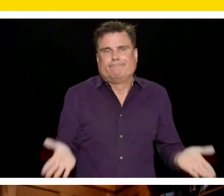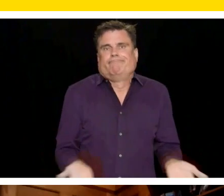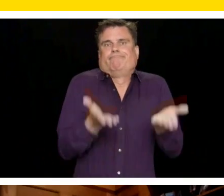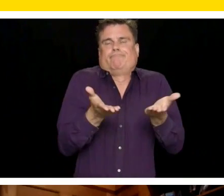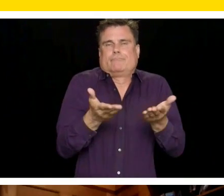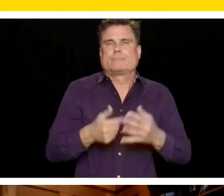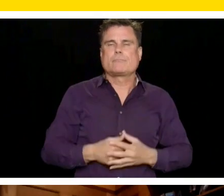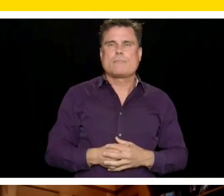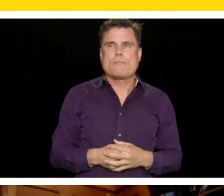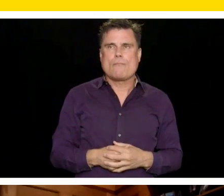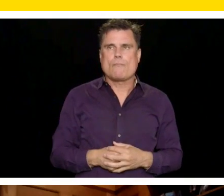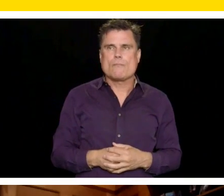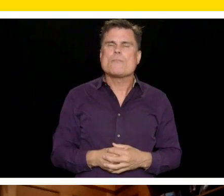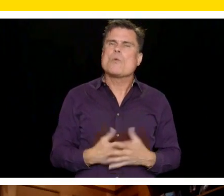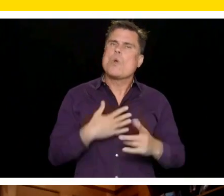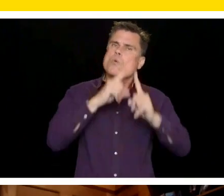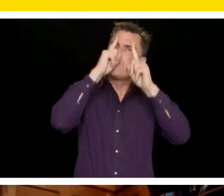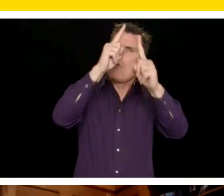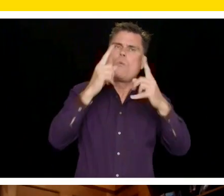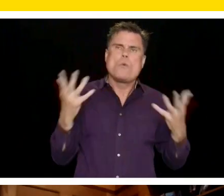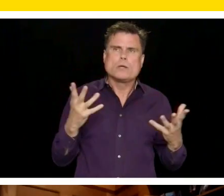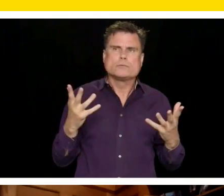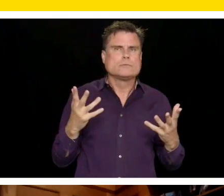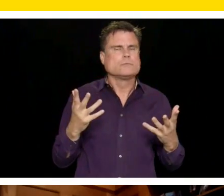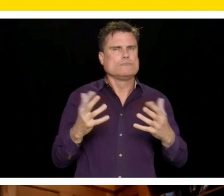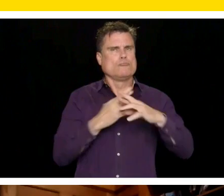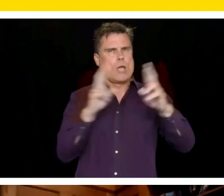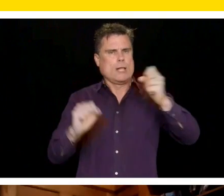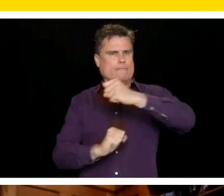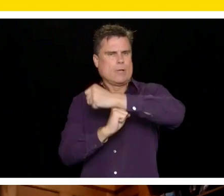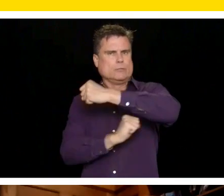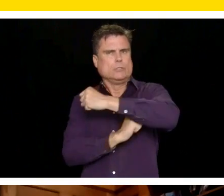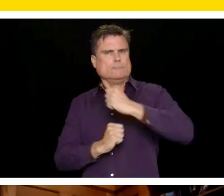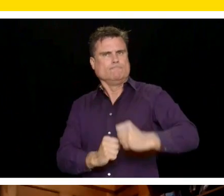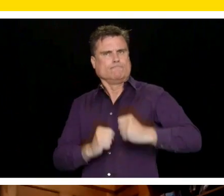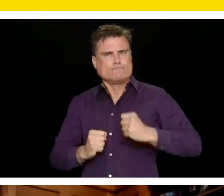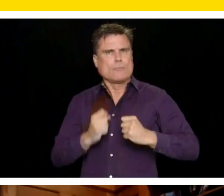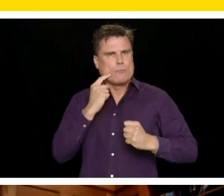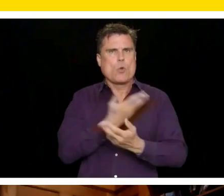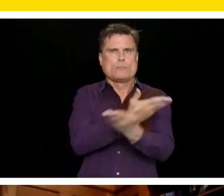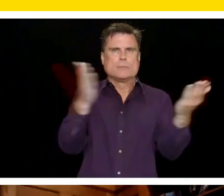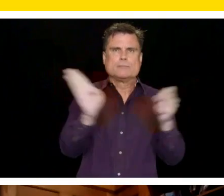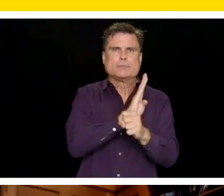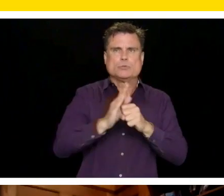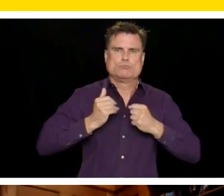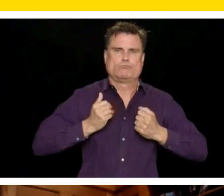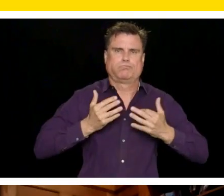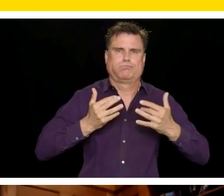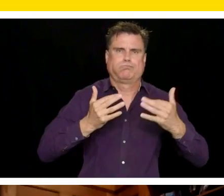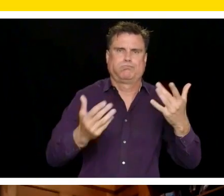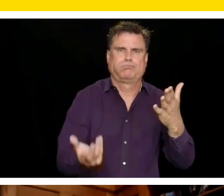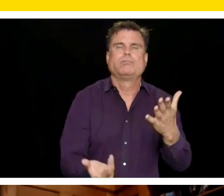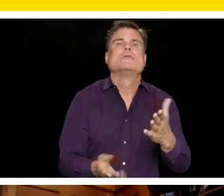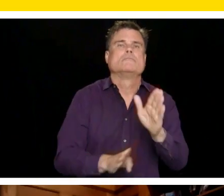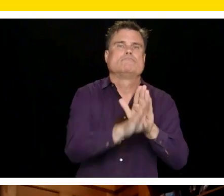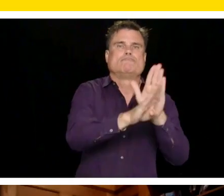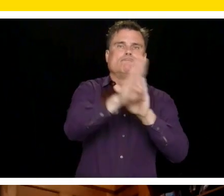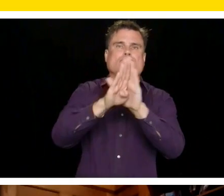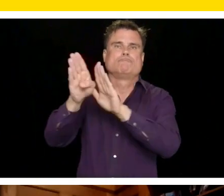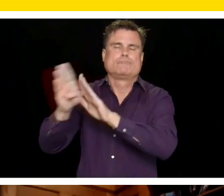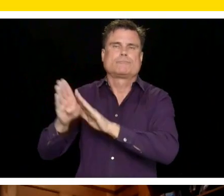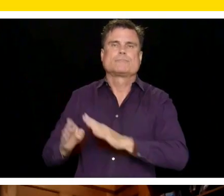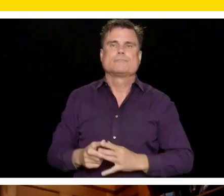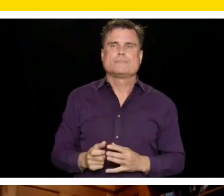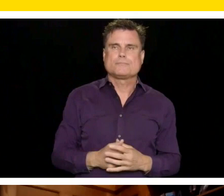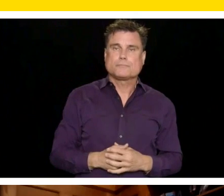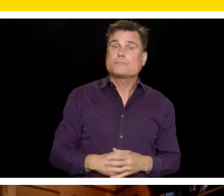grow from. I also, I'm going to take this opportunity just to say thank you to